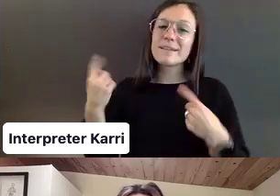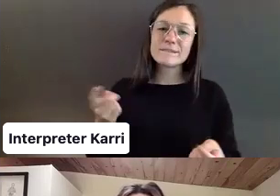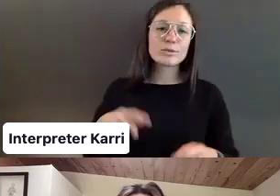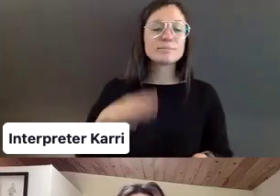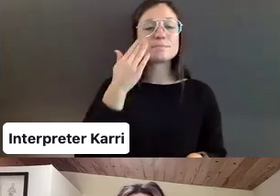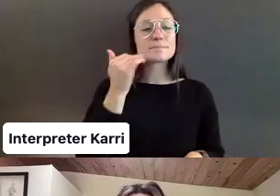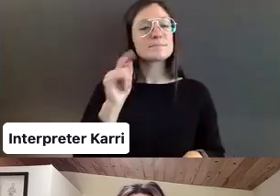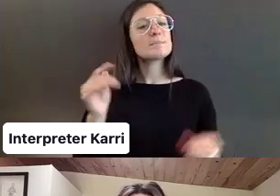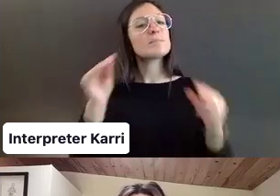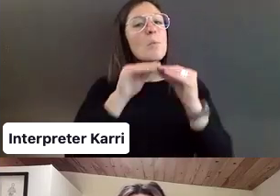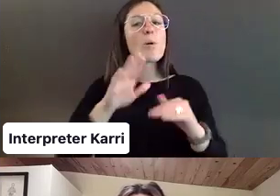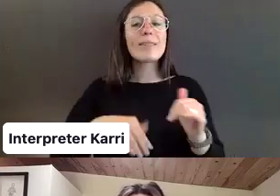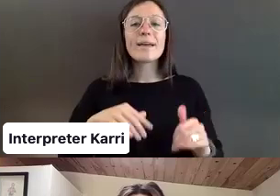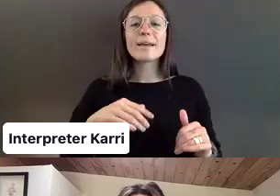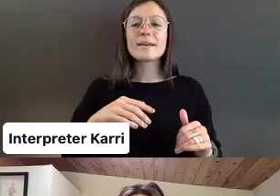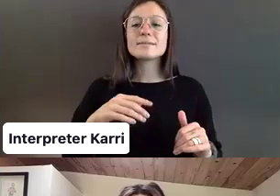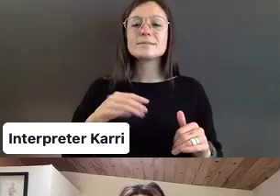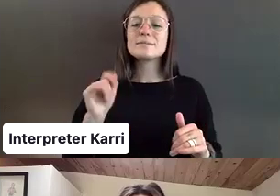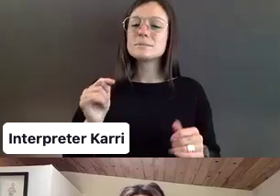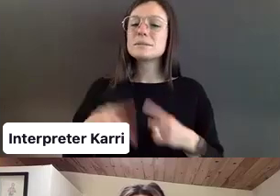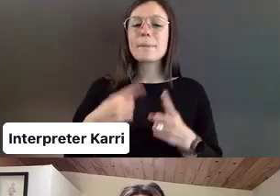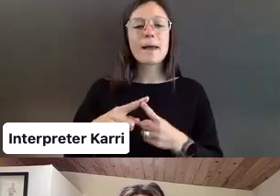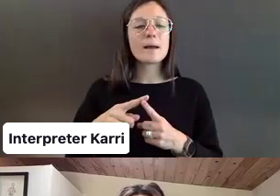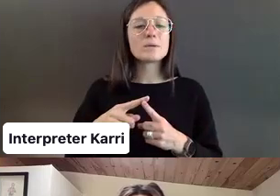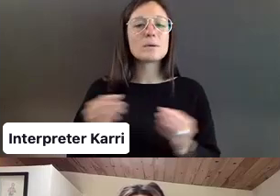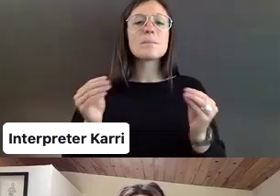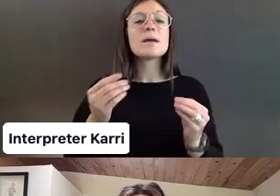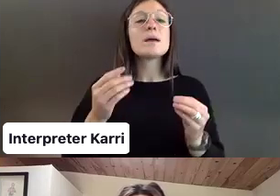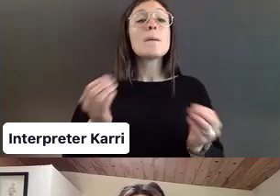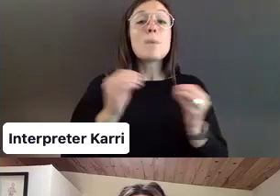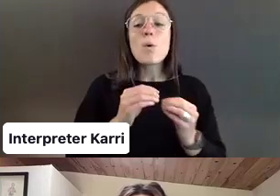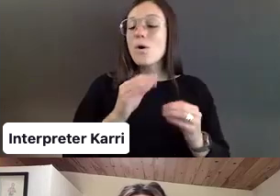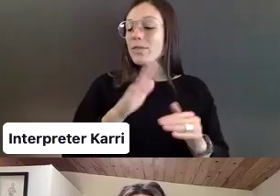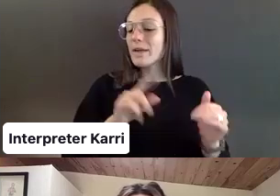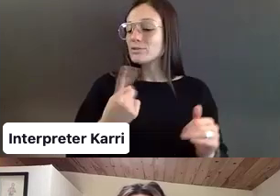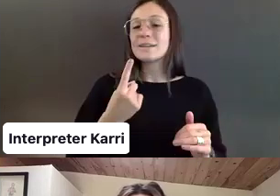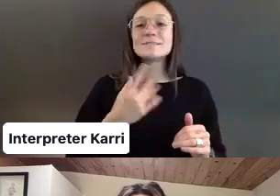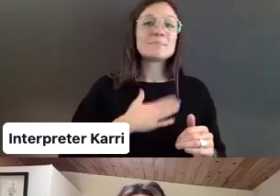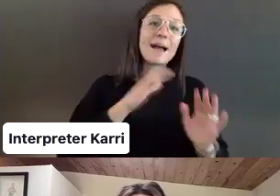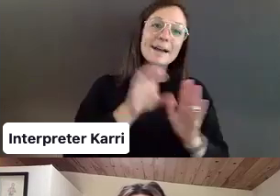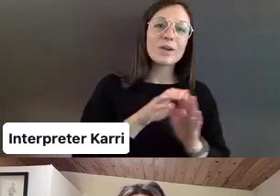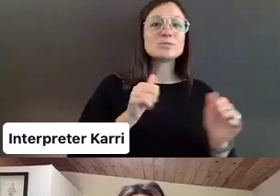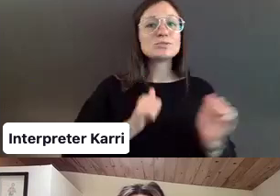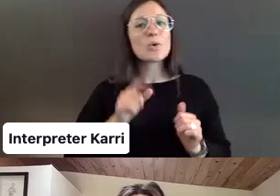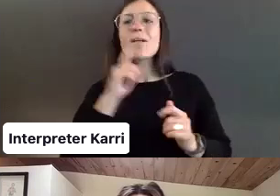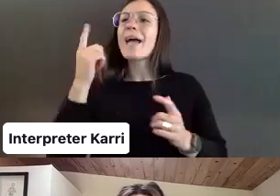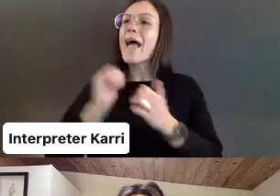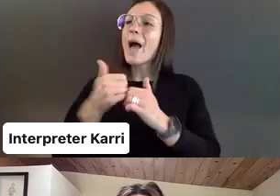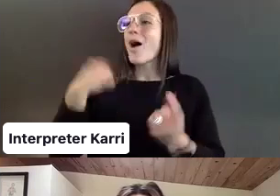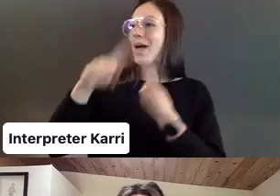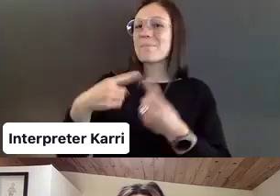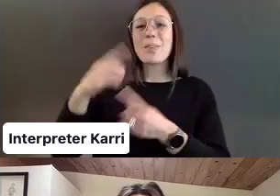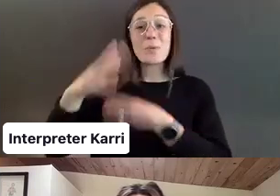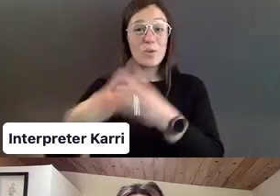Because it was about more than just my character, just the show. And it was about how I thought about the world. If I thought a hot